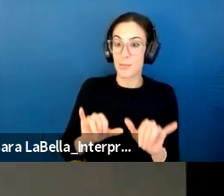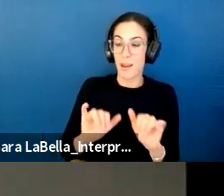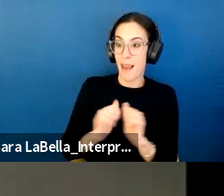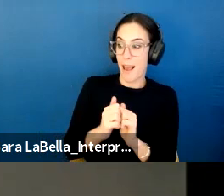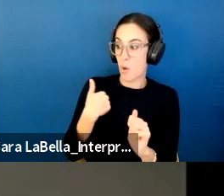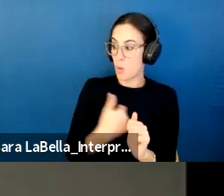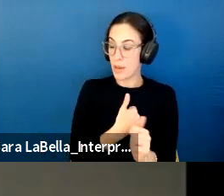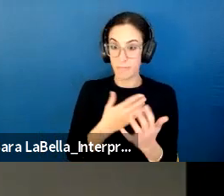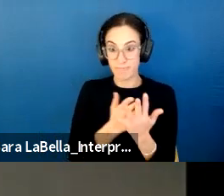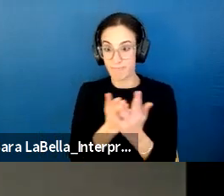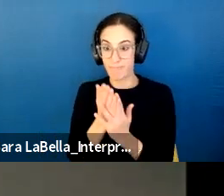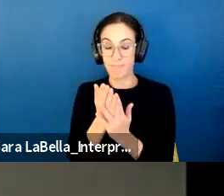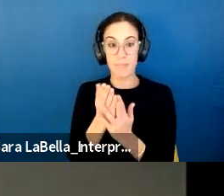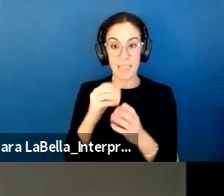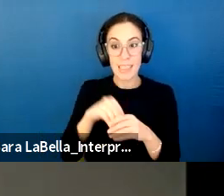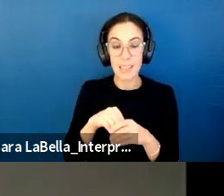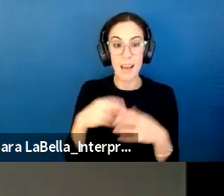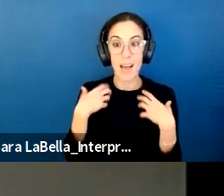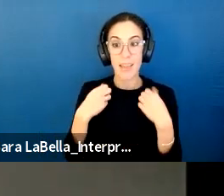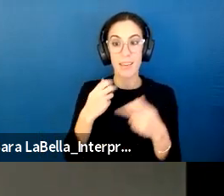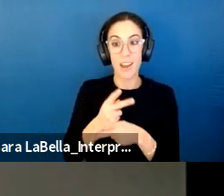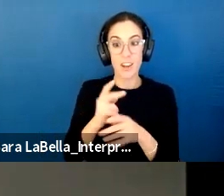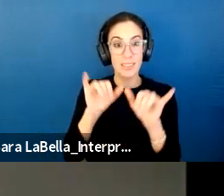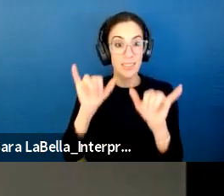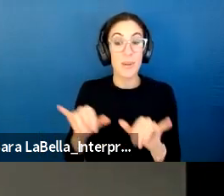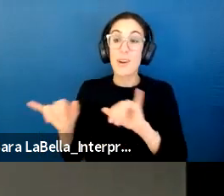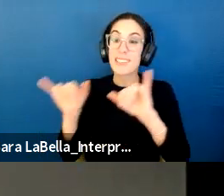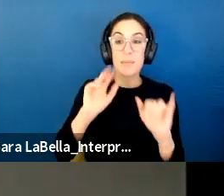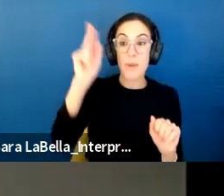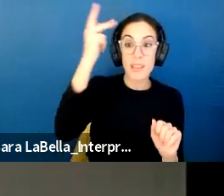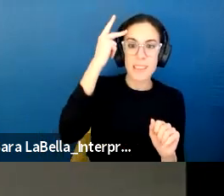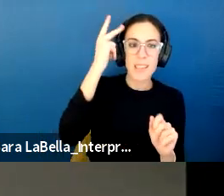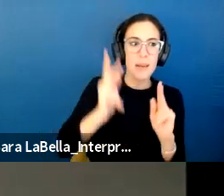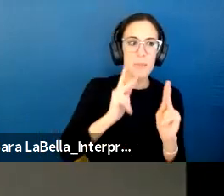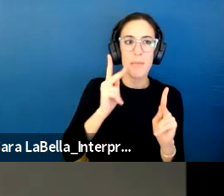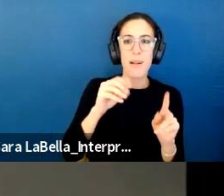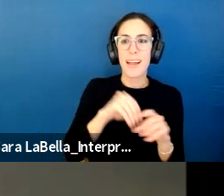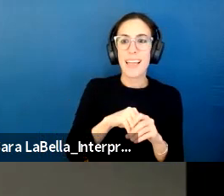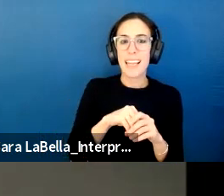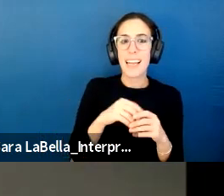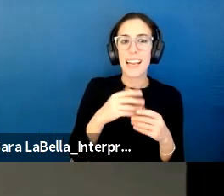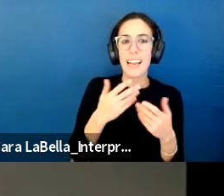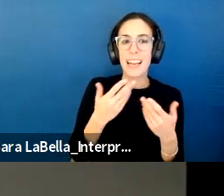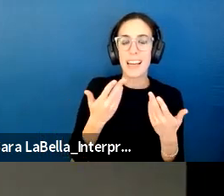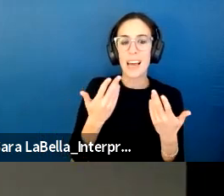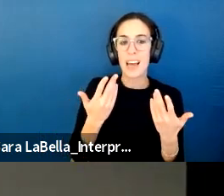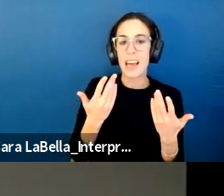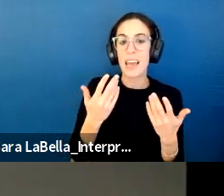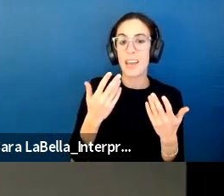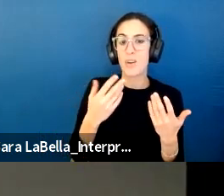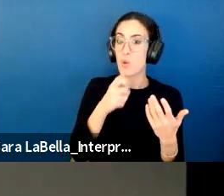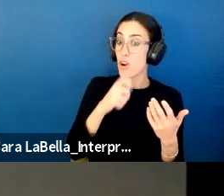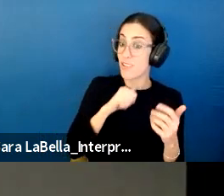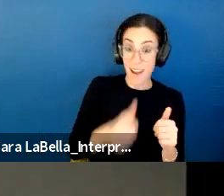that the least represented people in leadership and decision-making are often young women who are